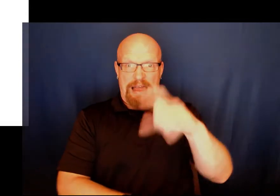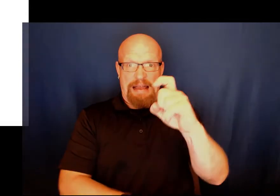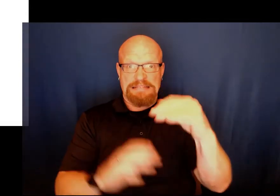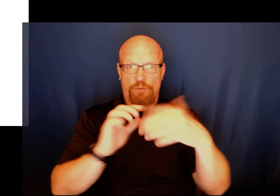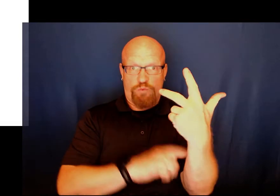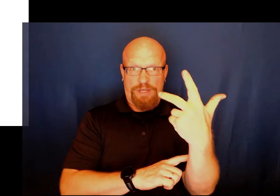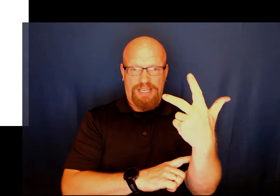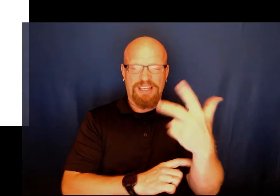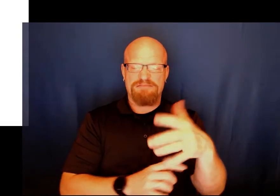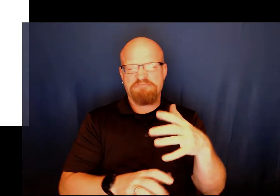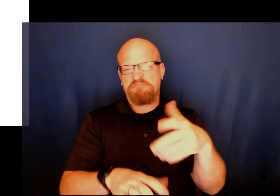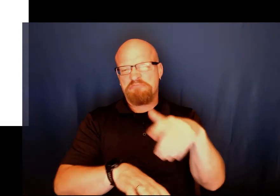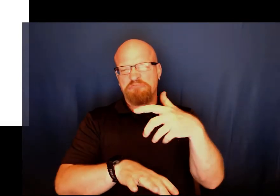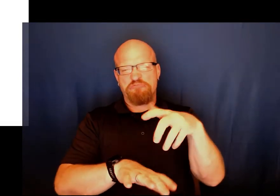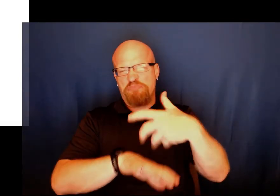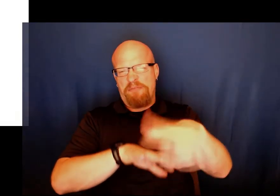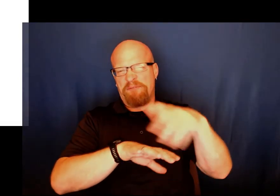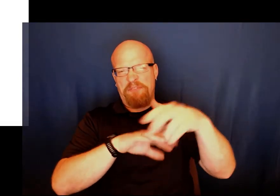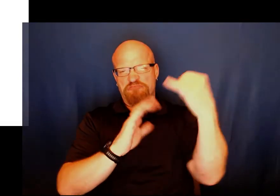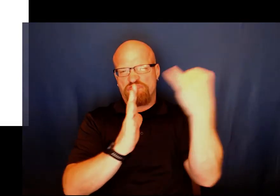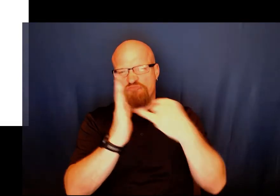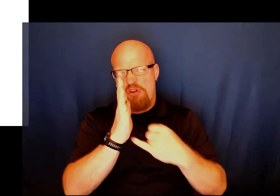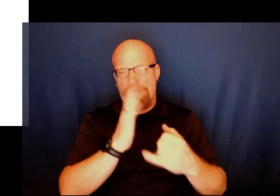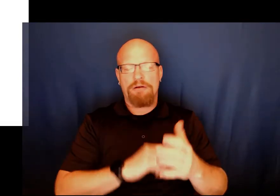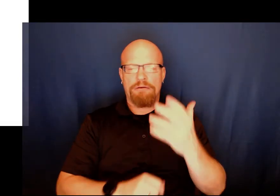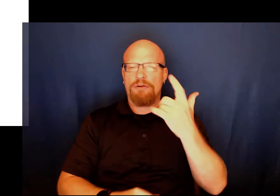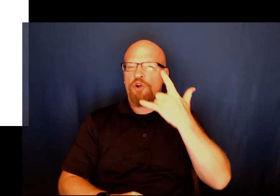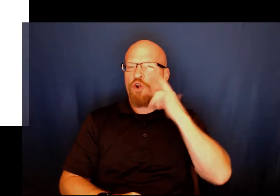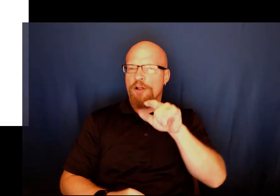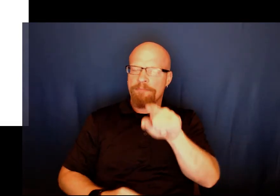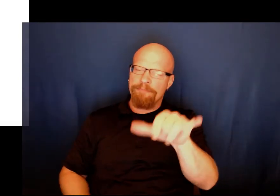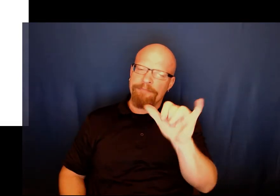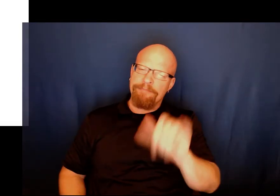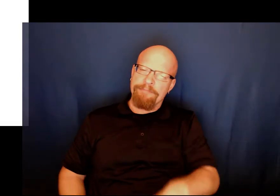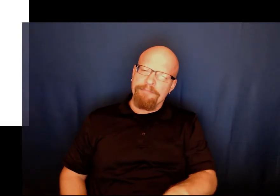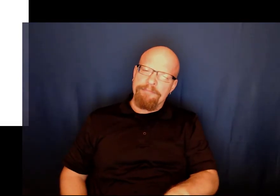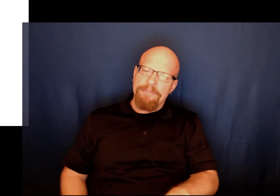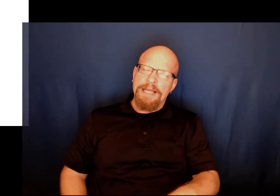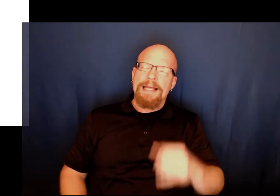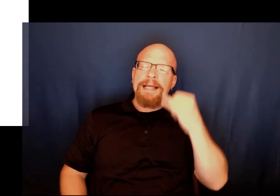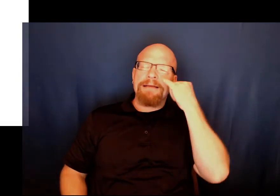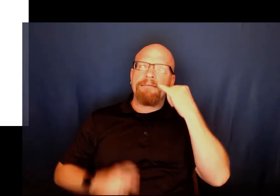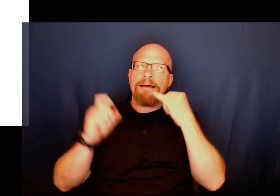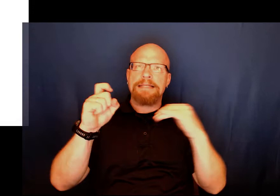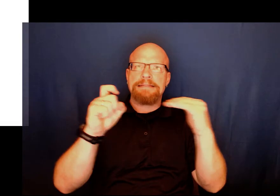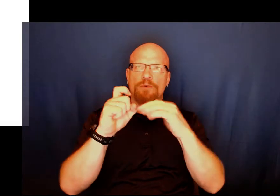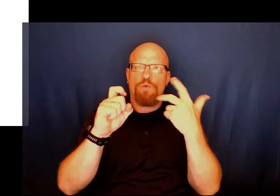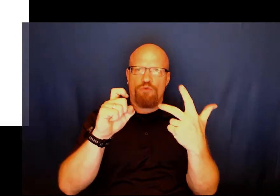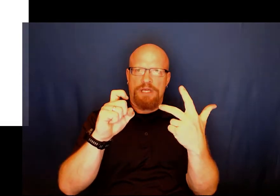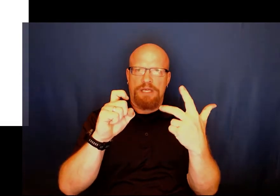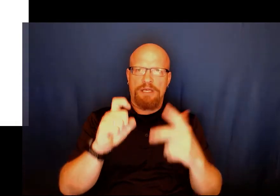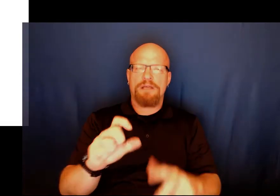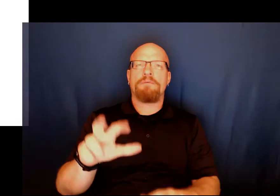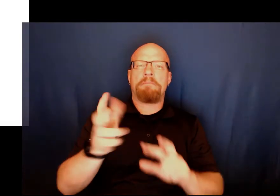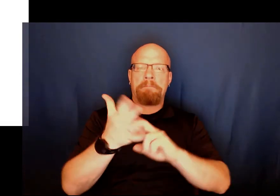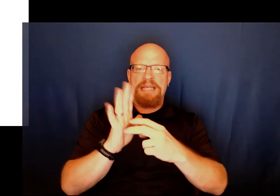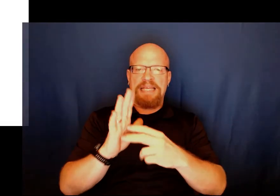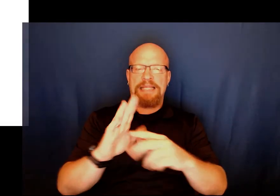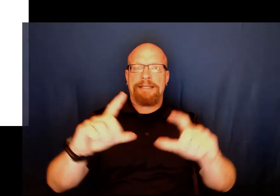Now, when x equals 3, the rough sketch I have here, this is what it looks like. If x equals